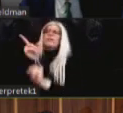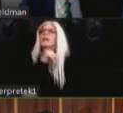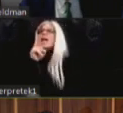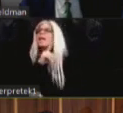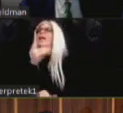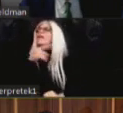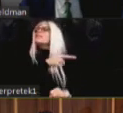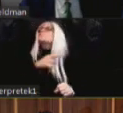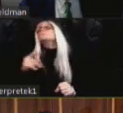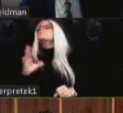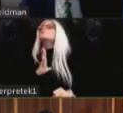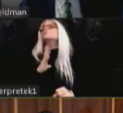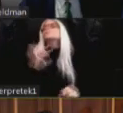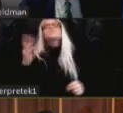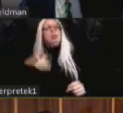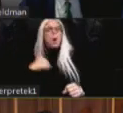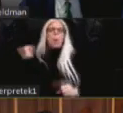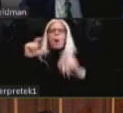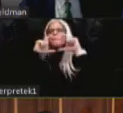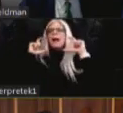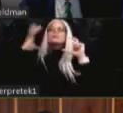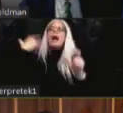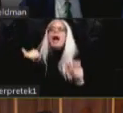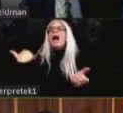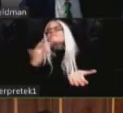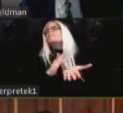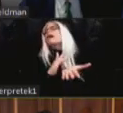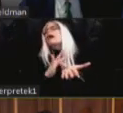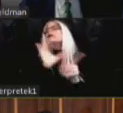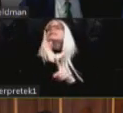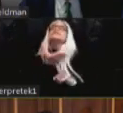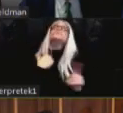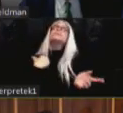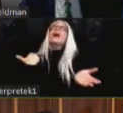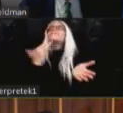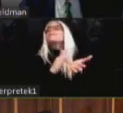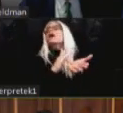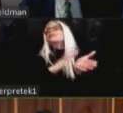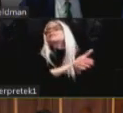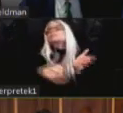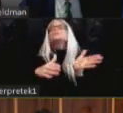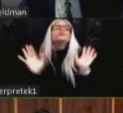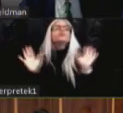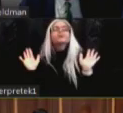So that's how they claim medical exemption and get away with murder of our community.